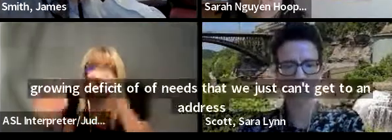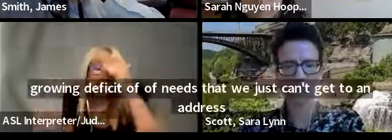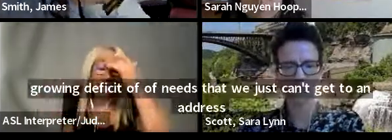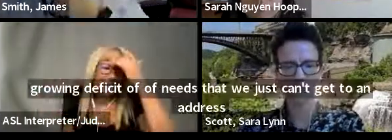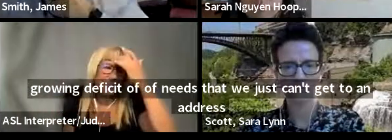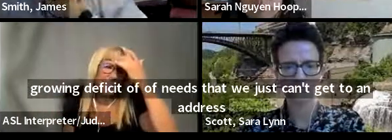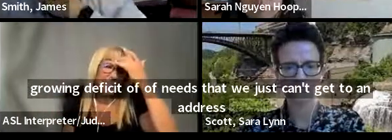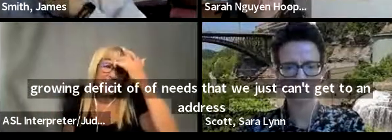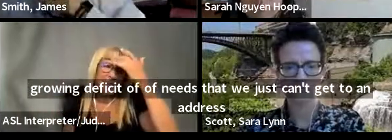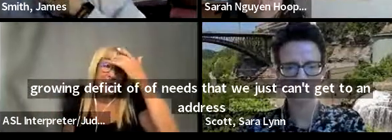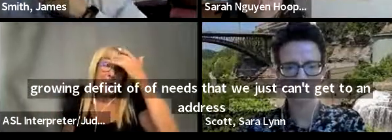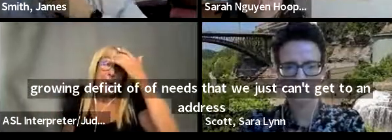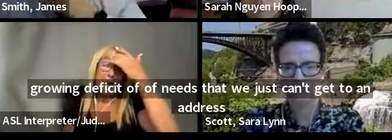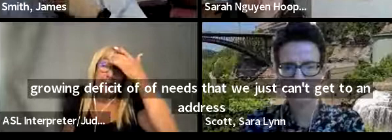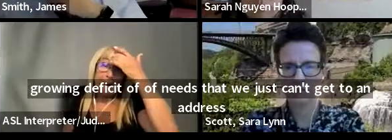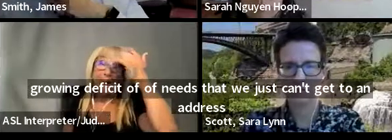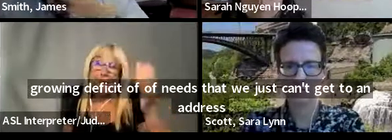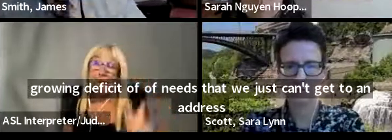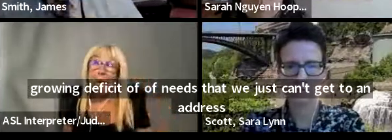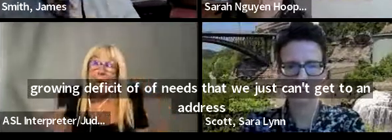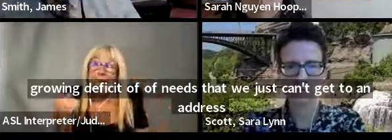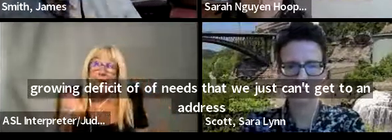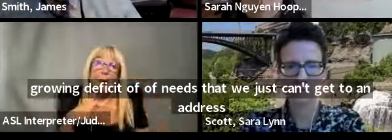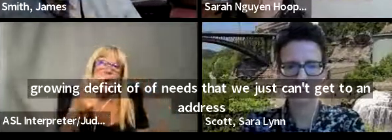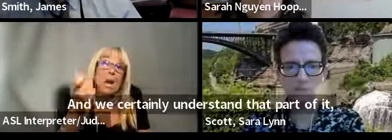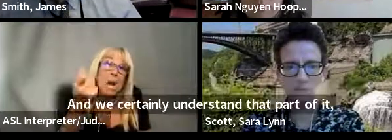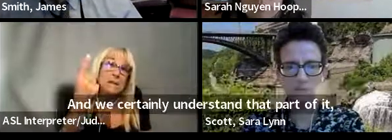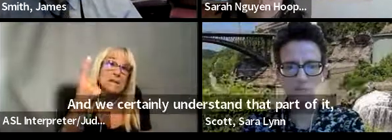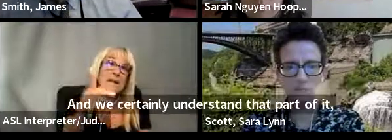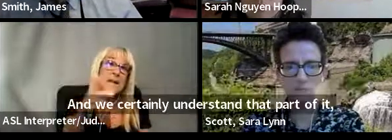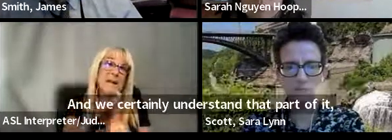And we certainly understand that part of it. And,